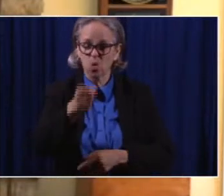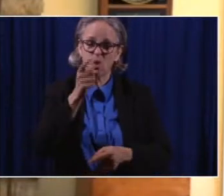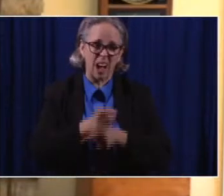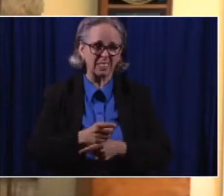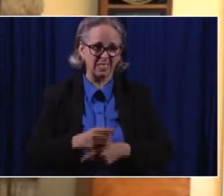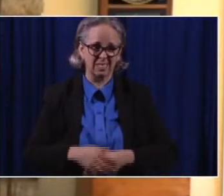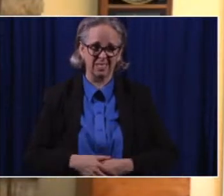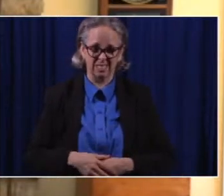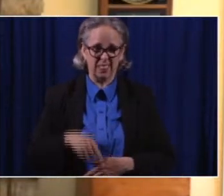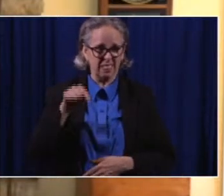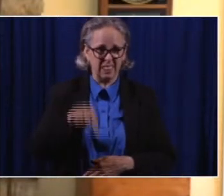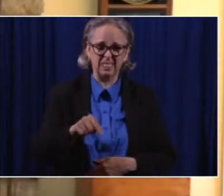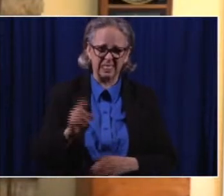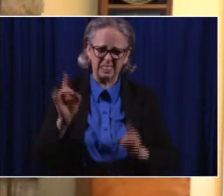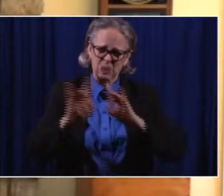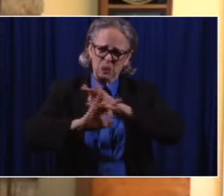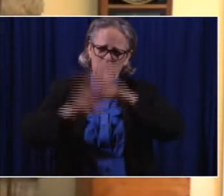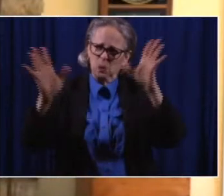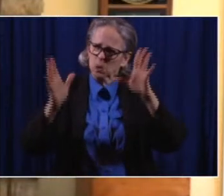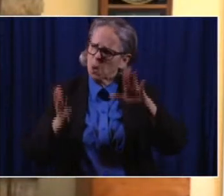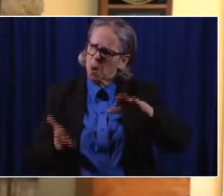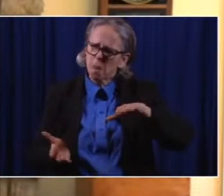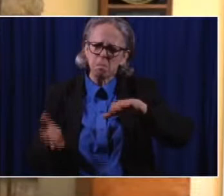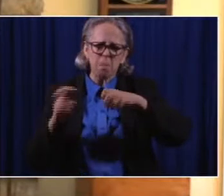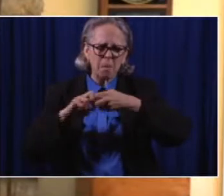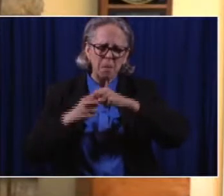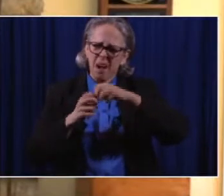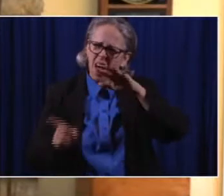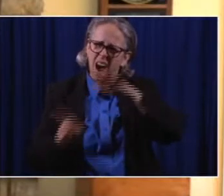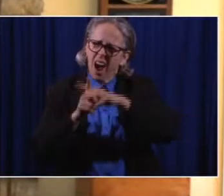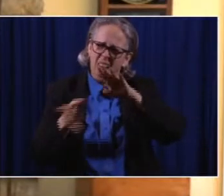rolling through Ohio really fast.